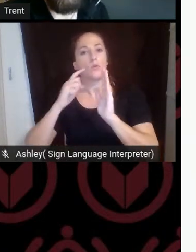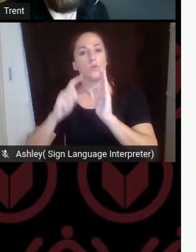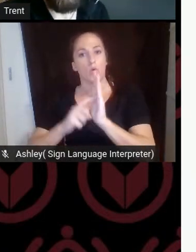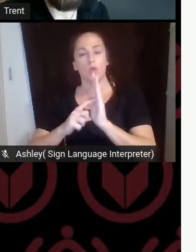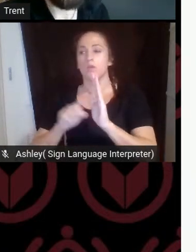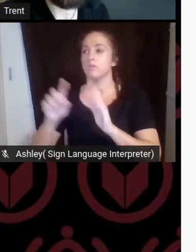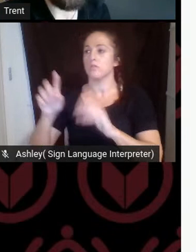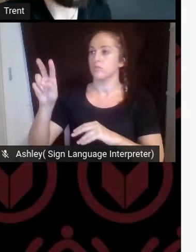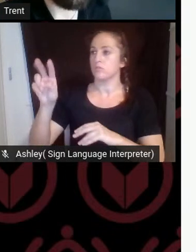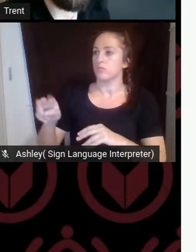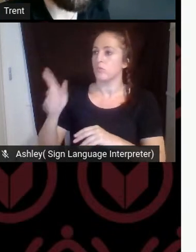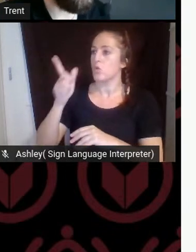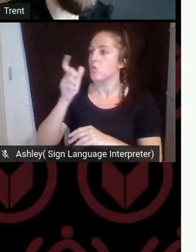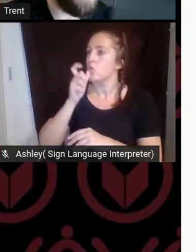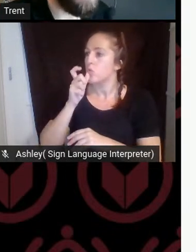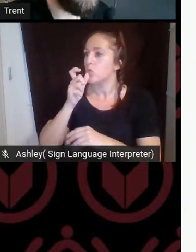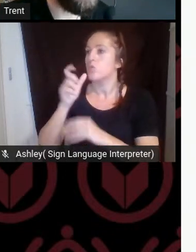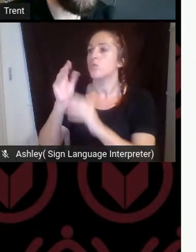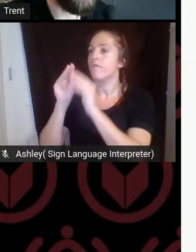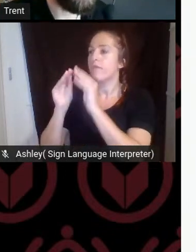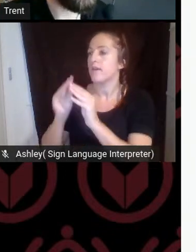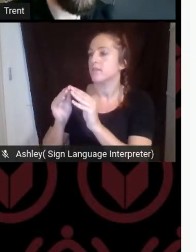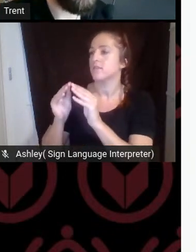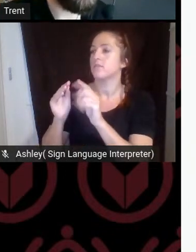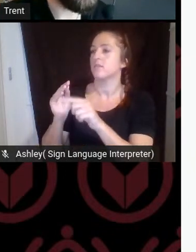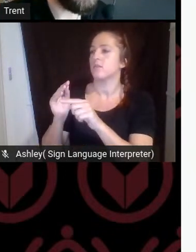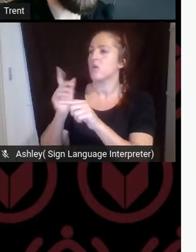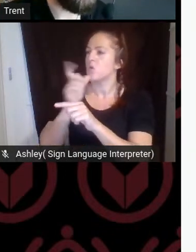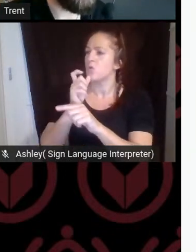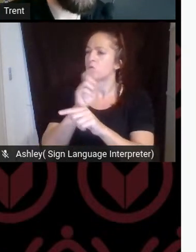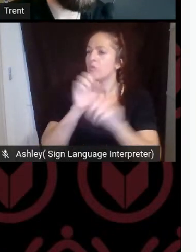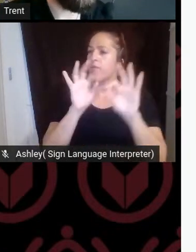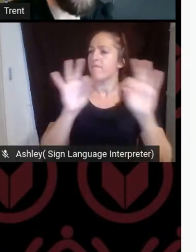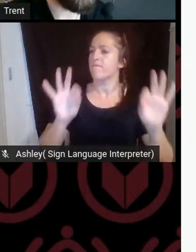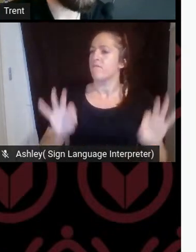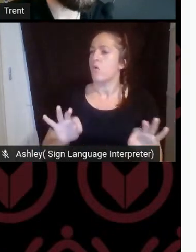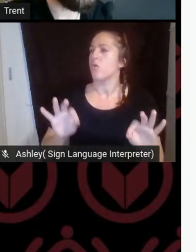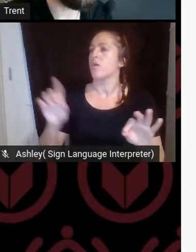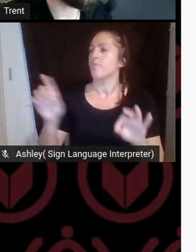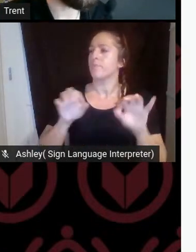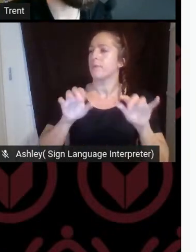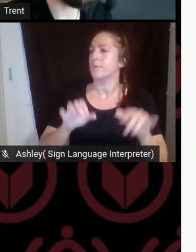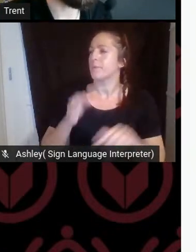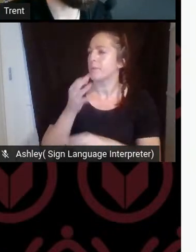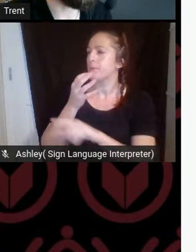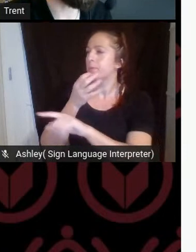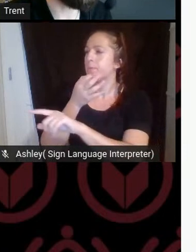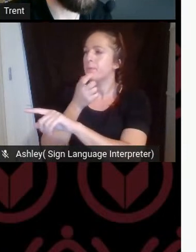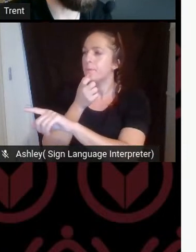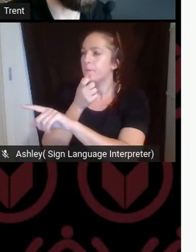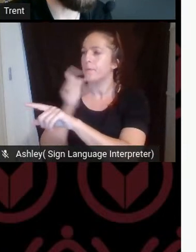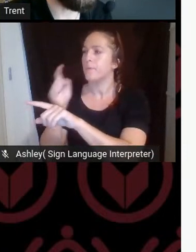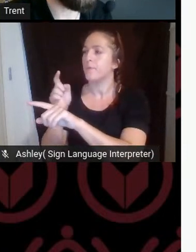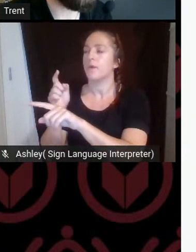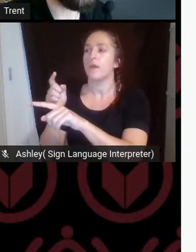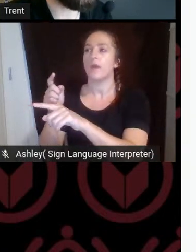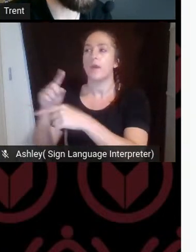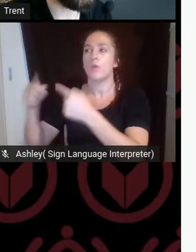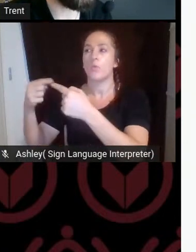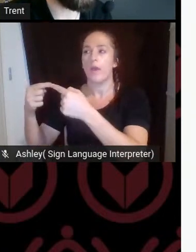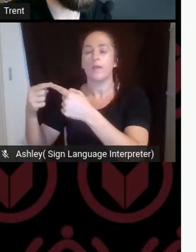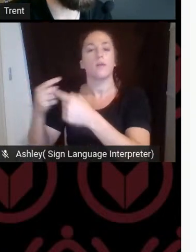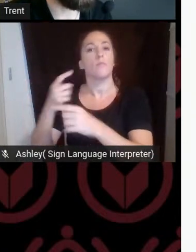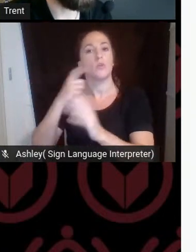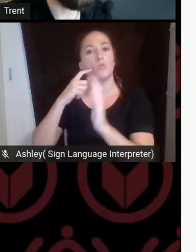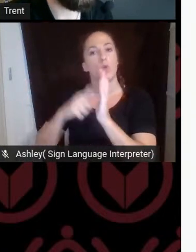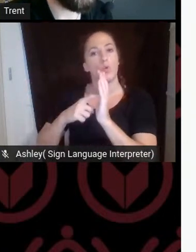by who, and when they were made. So you'll see that I've made 2 edits in this document, and they are both here. If